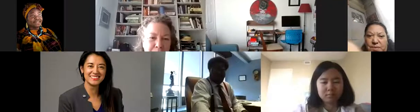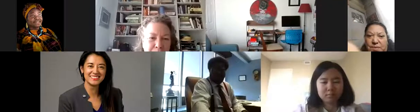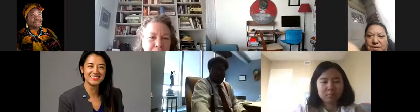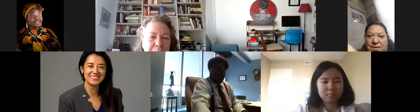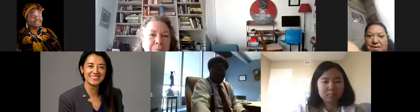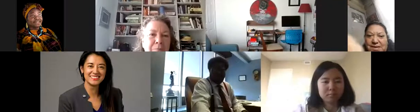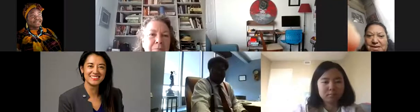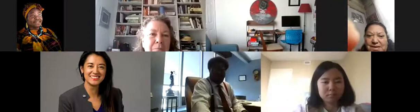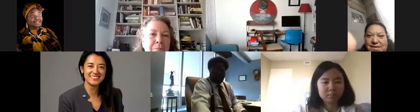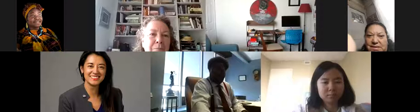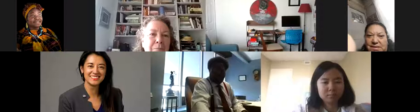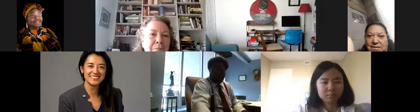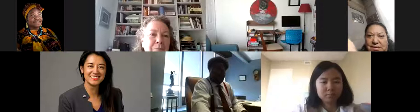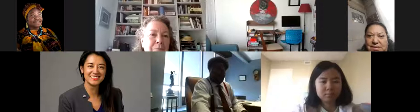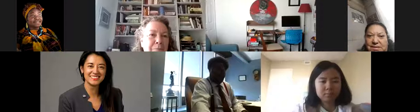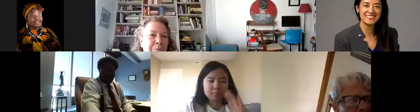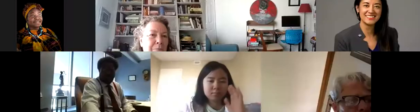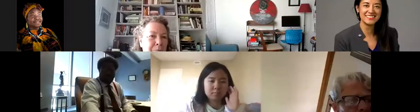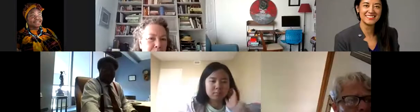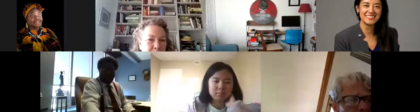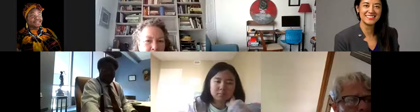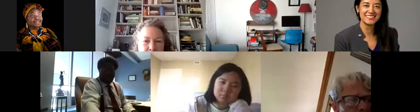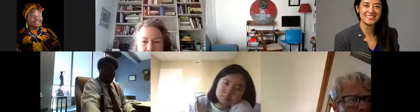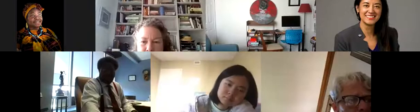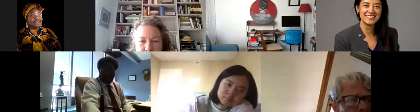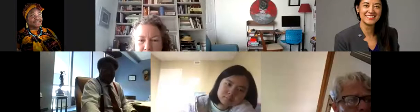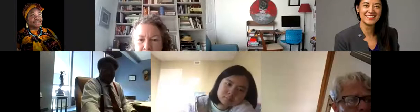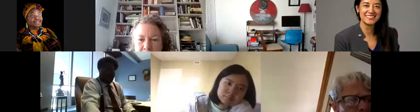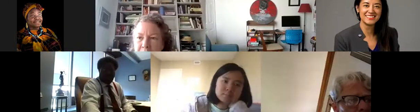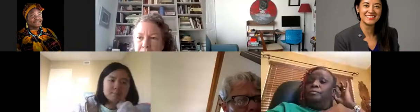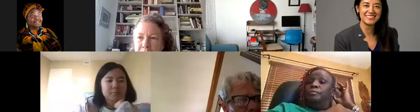There's too many of you crying.